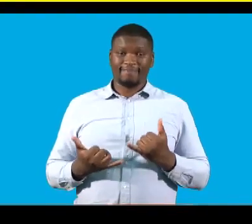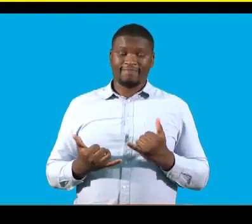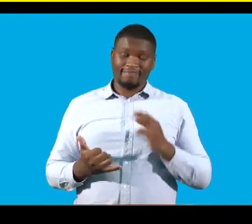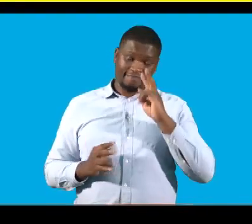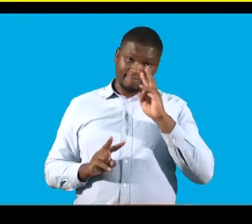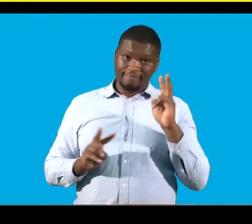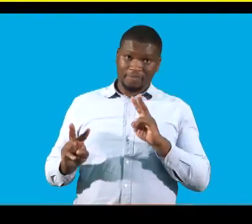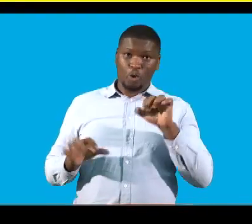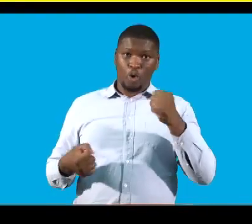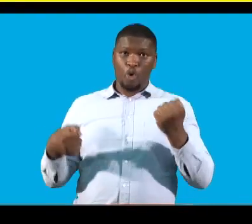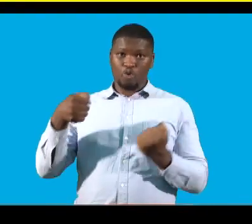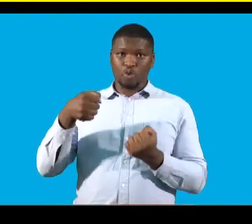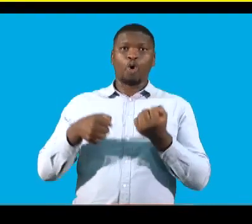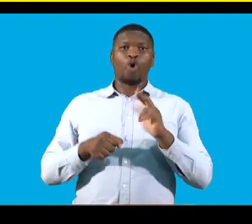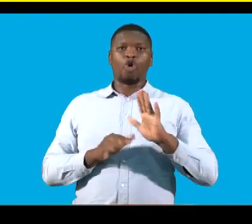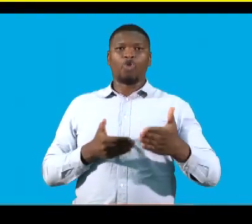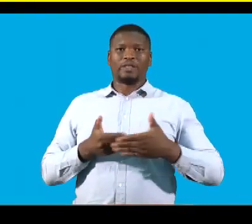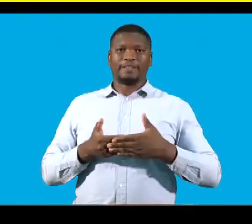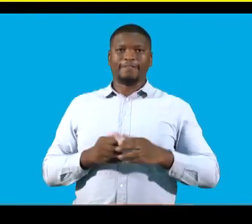Now, let's look at the conclusion.